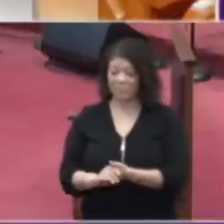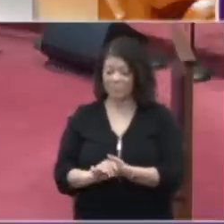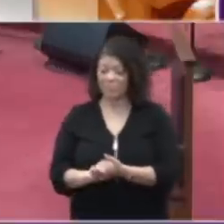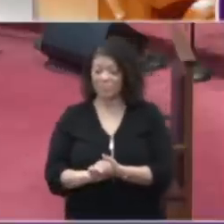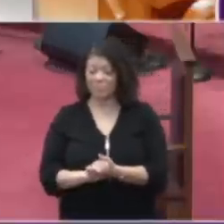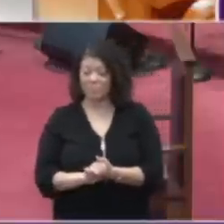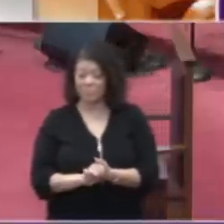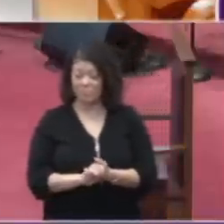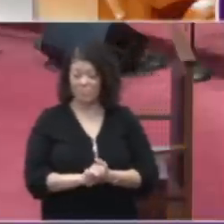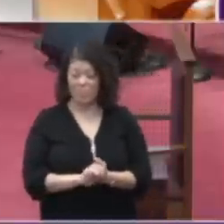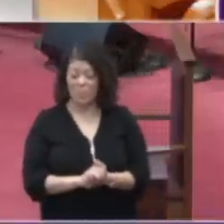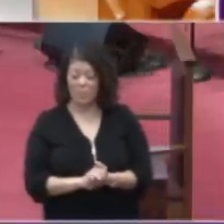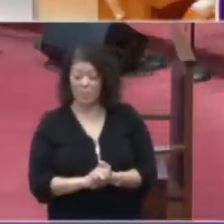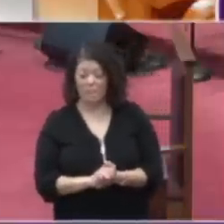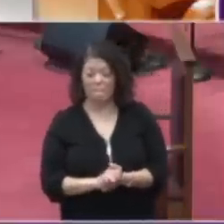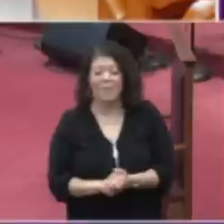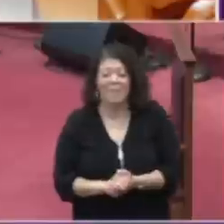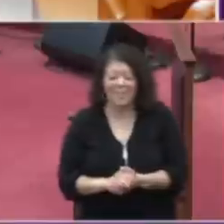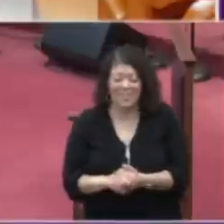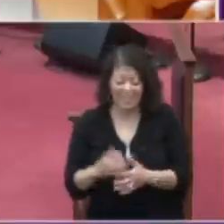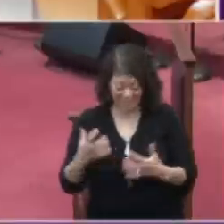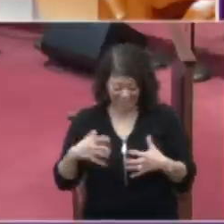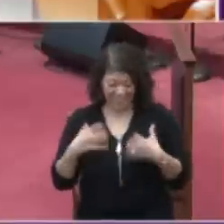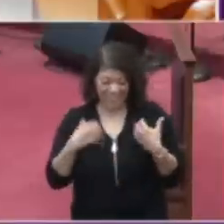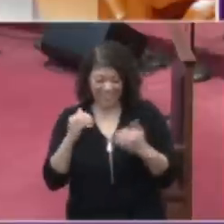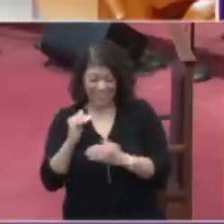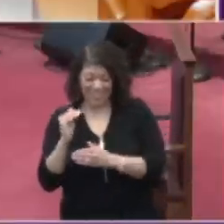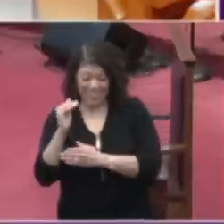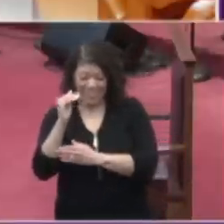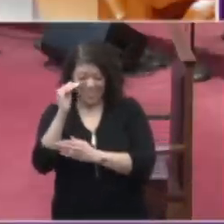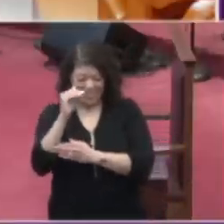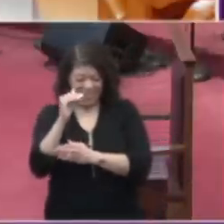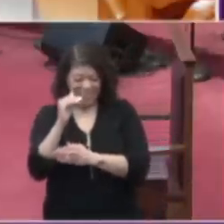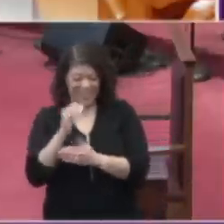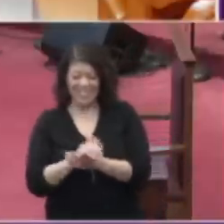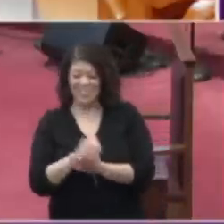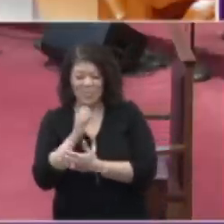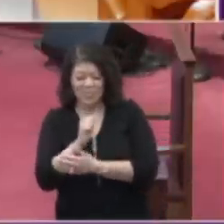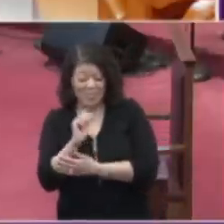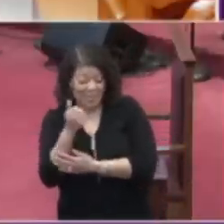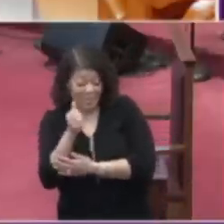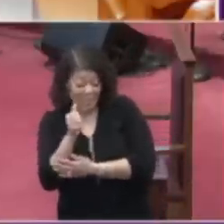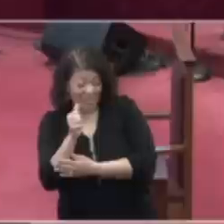go incrementally. Help me just go to 9 this time. No, I'm just playing.